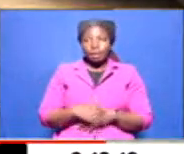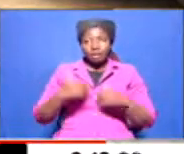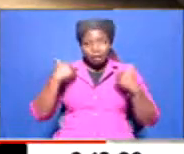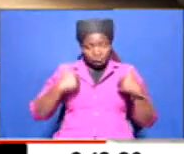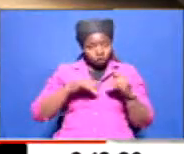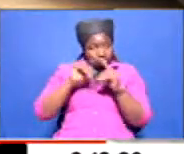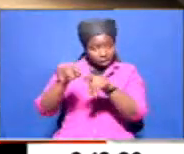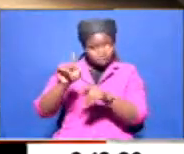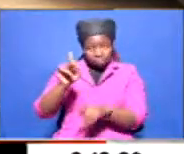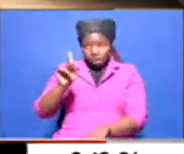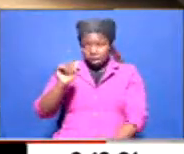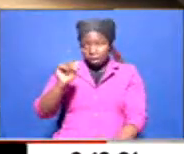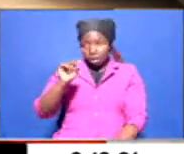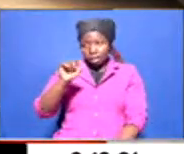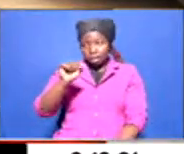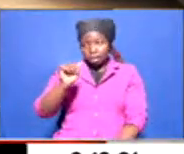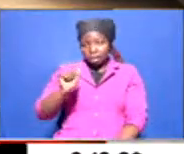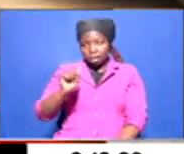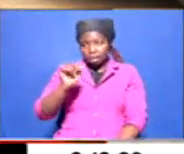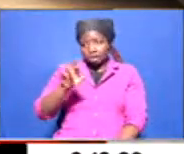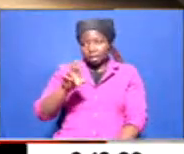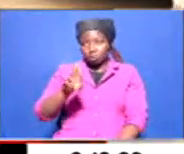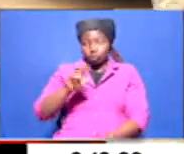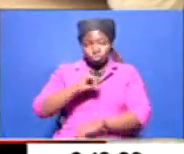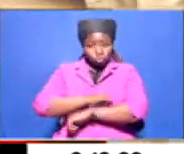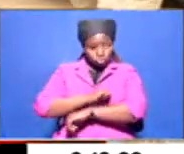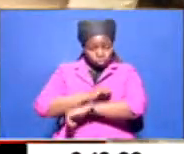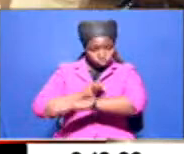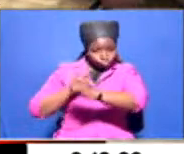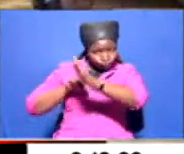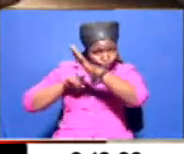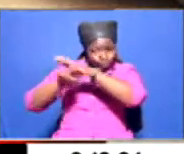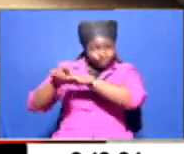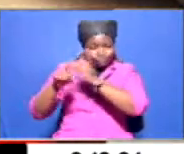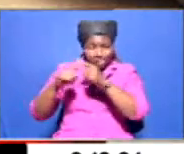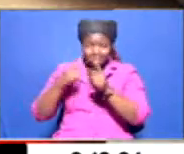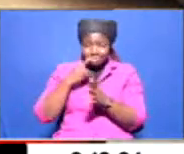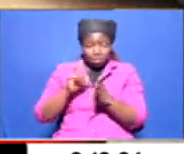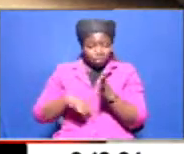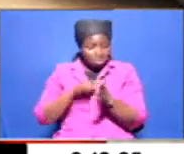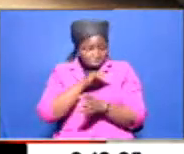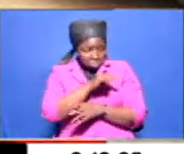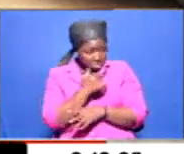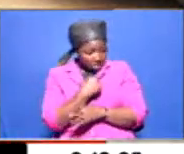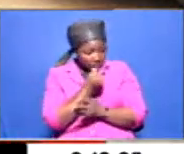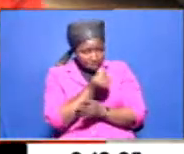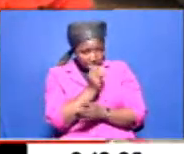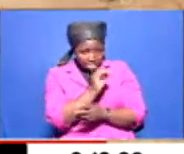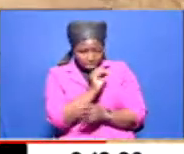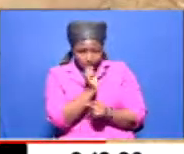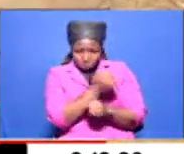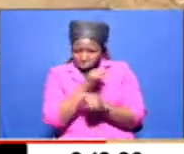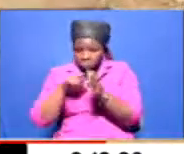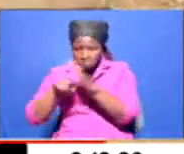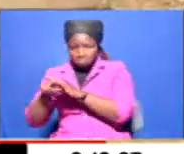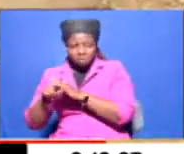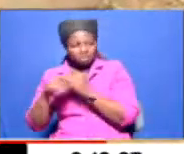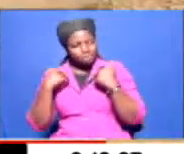School kuripoti, wakaniambia kwa saa hii sina pesa waweze nichukua. Naomba tu saidizi.